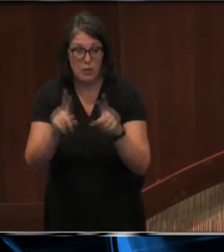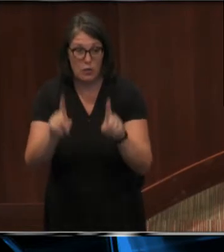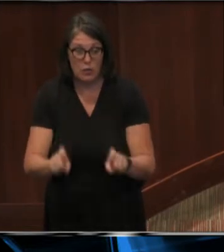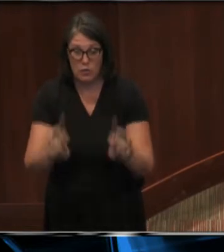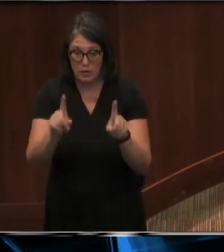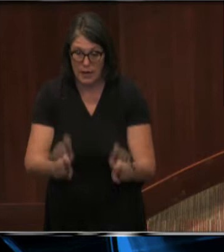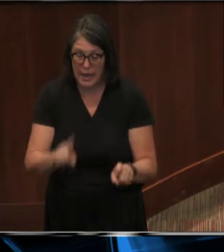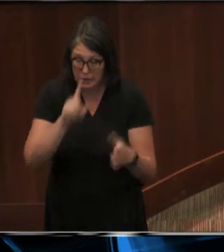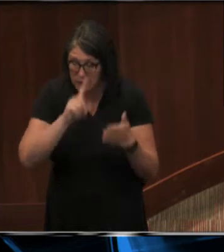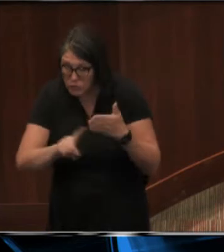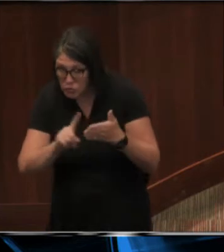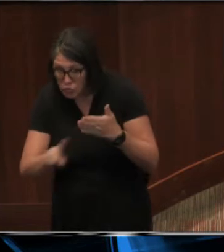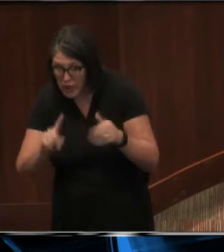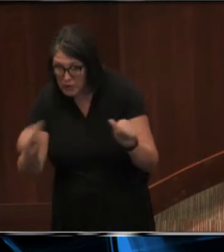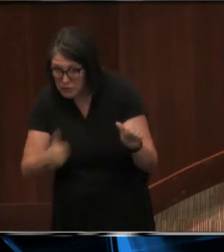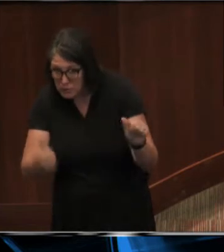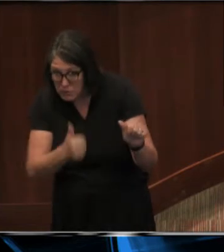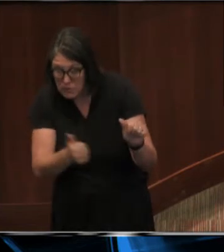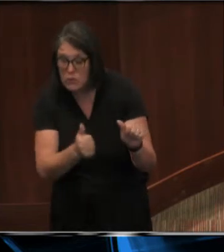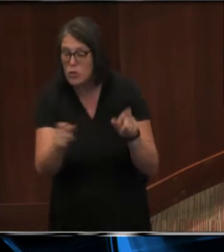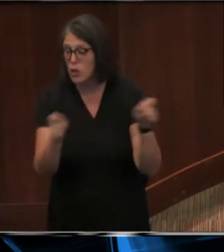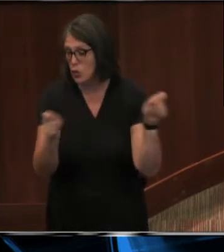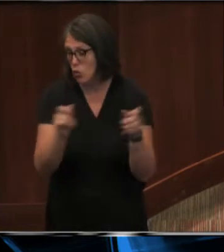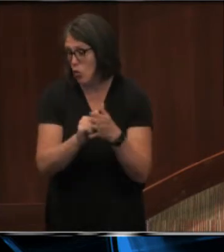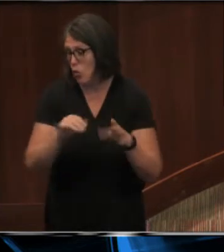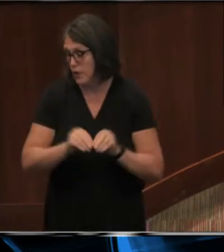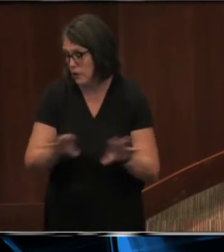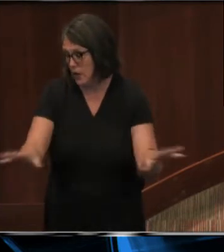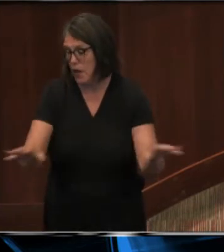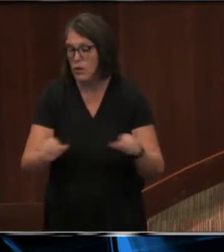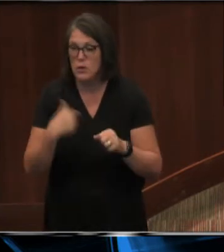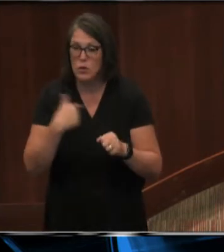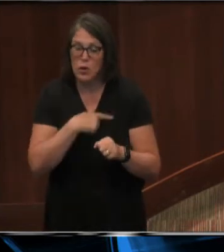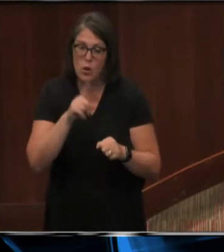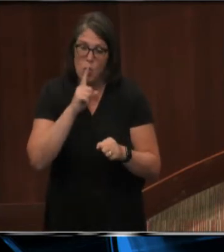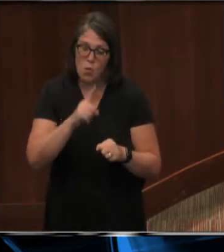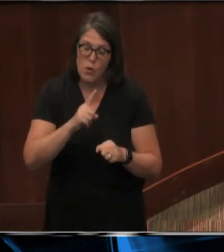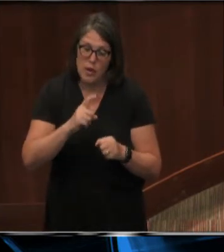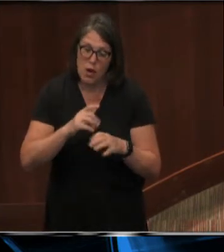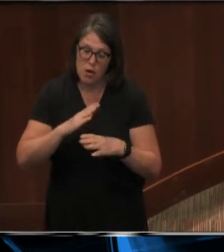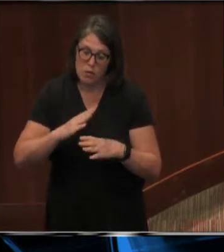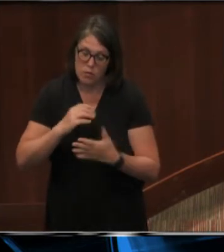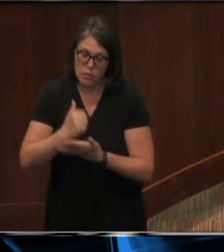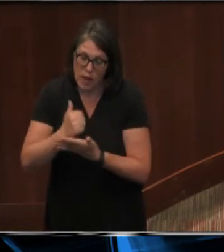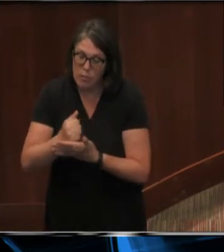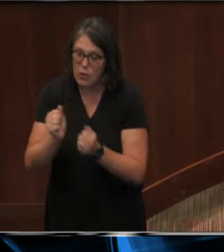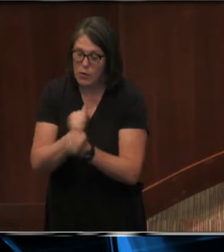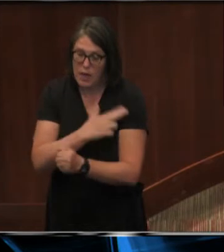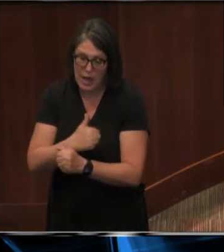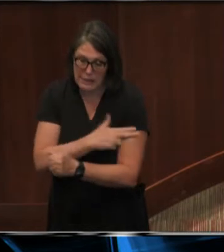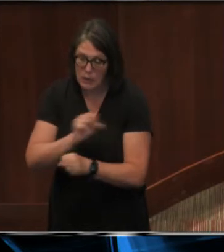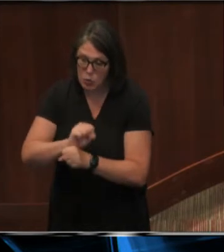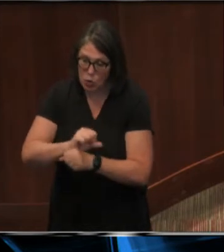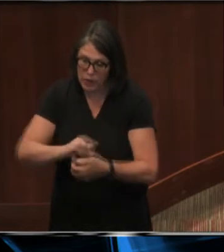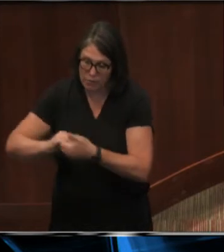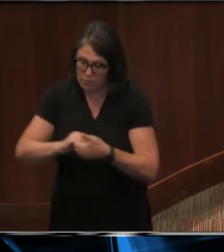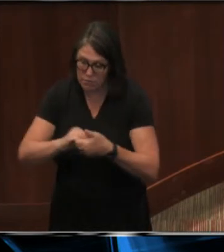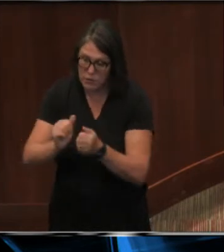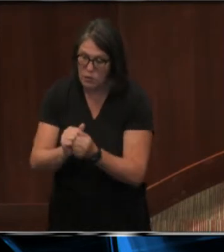and trace so that we can control the virus. We are protecting our hospital capacity and working hand in hand with our hospital